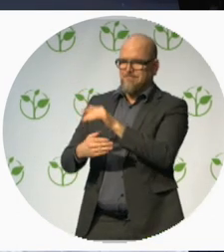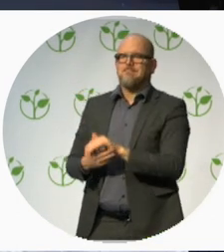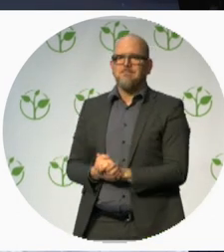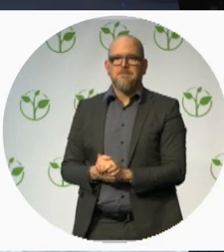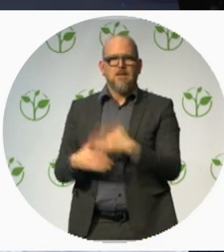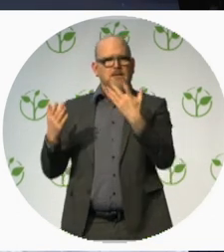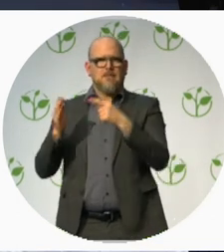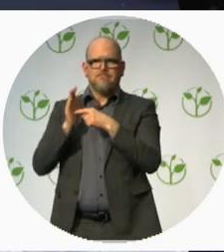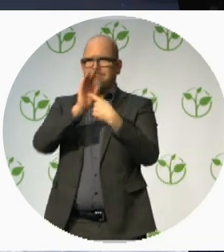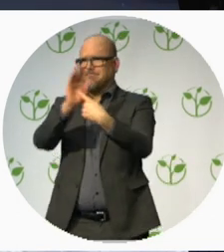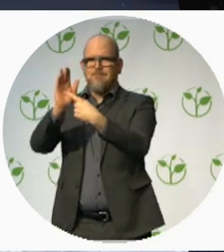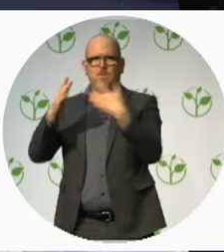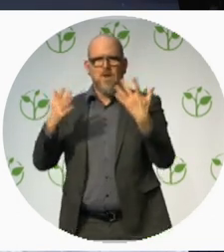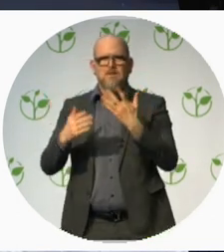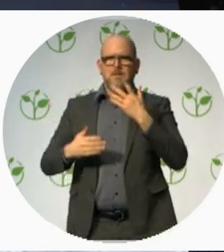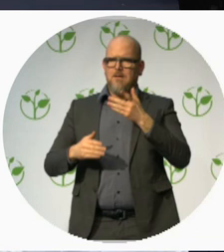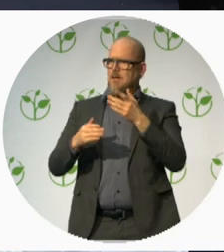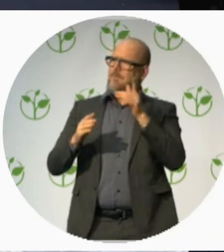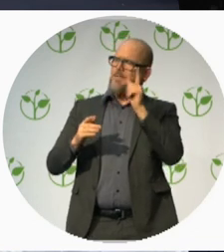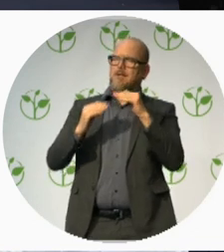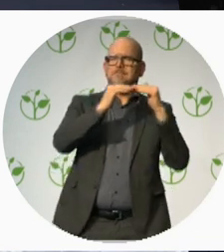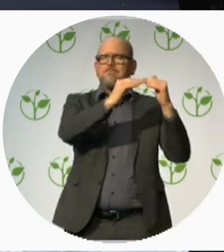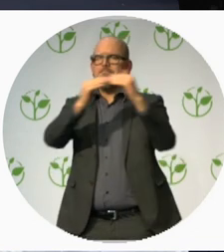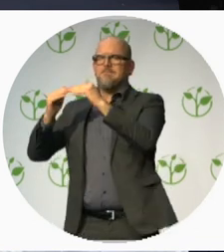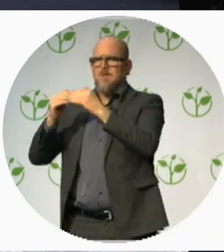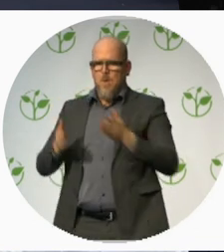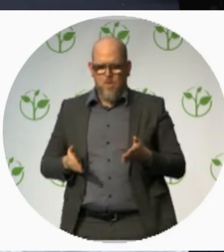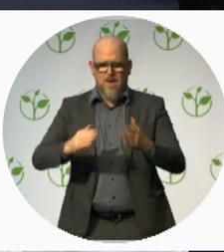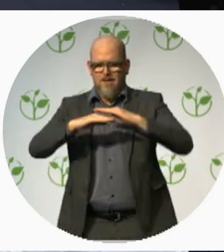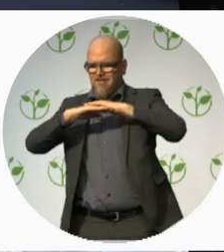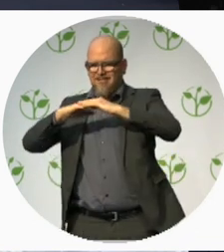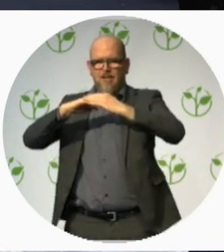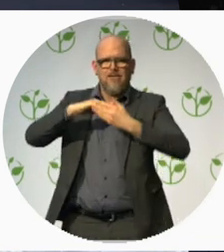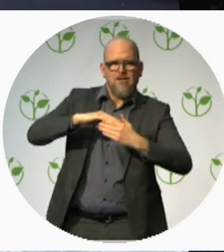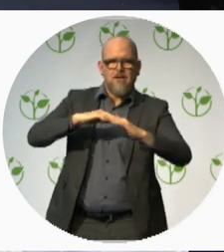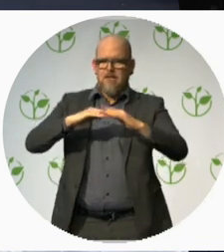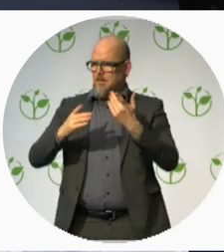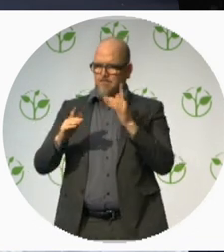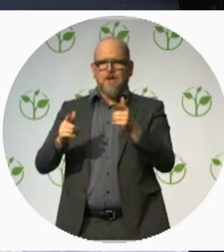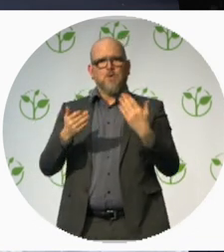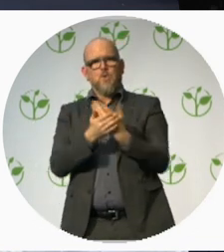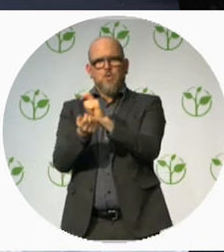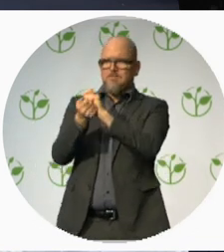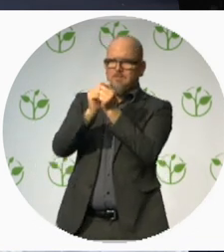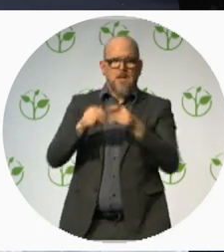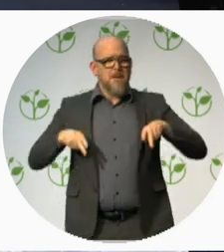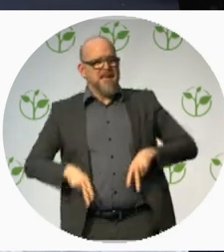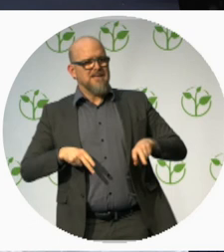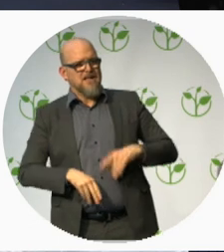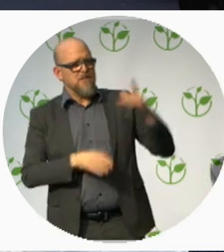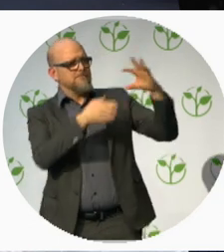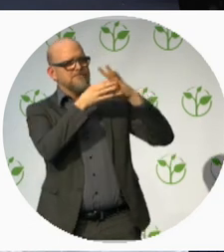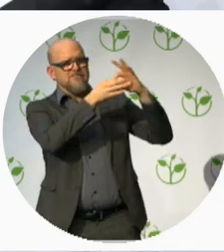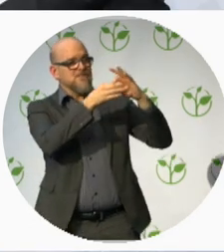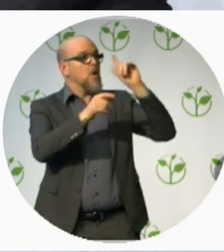physical accessibility standards in Paraguay. Together with the Education Ministry, the National Standardization Institute, and the National